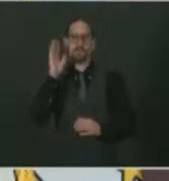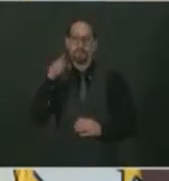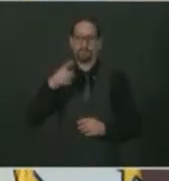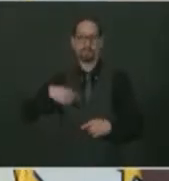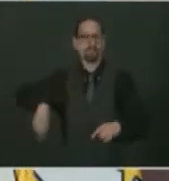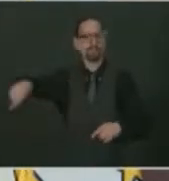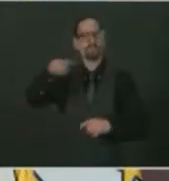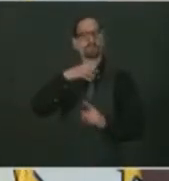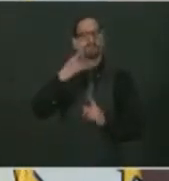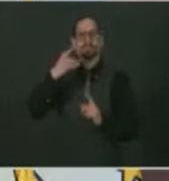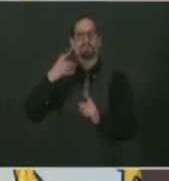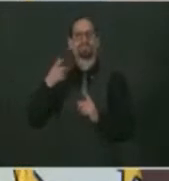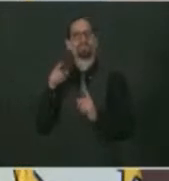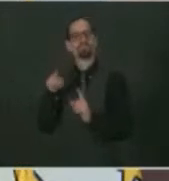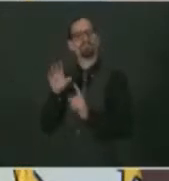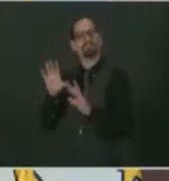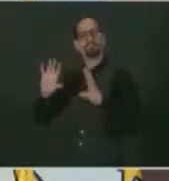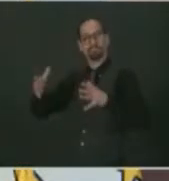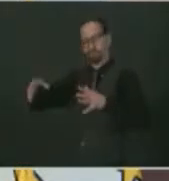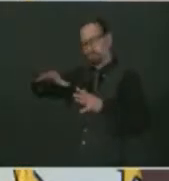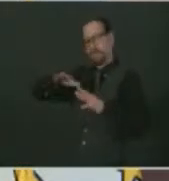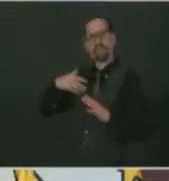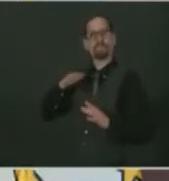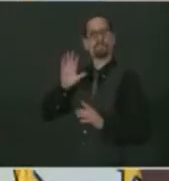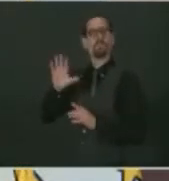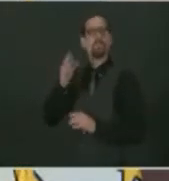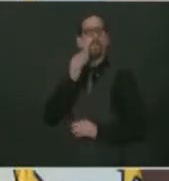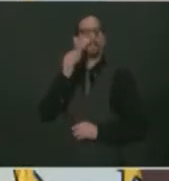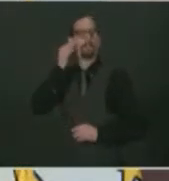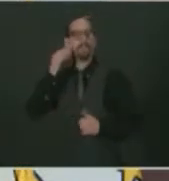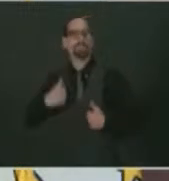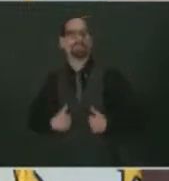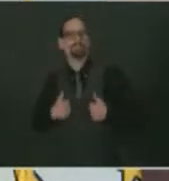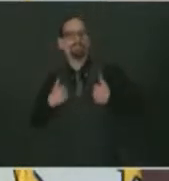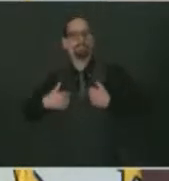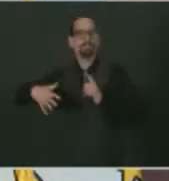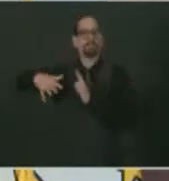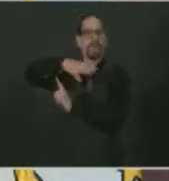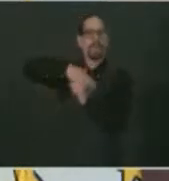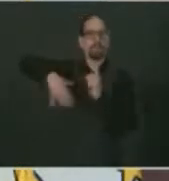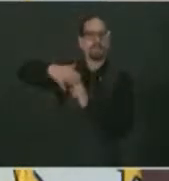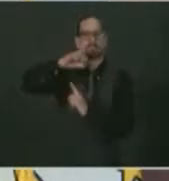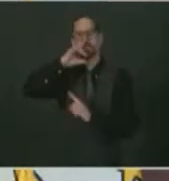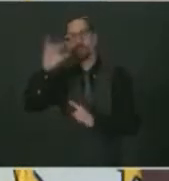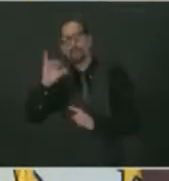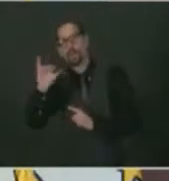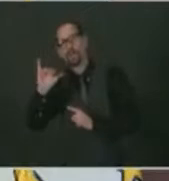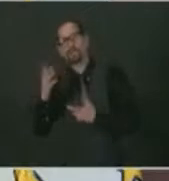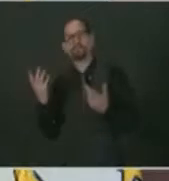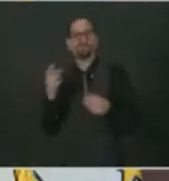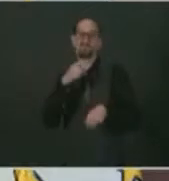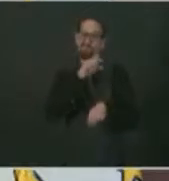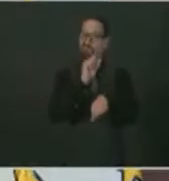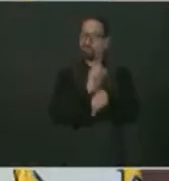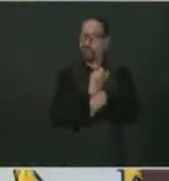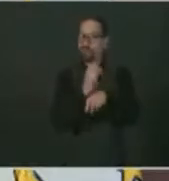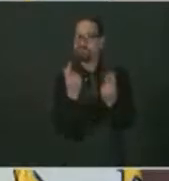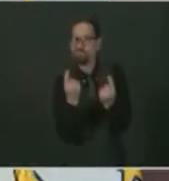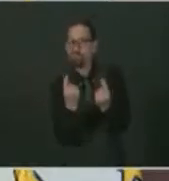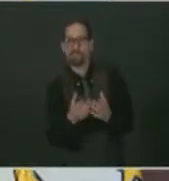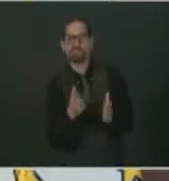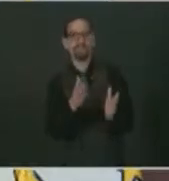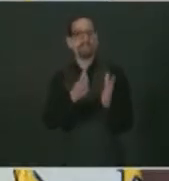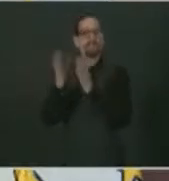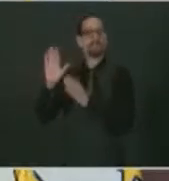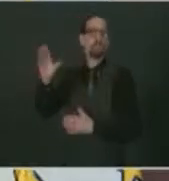the determinants of health, the employment, the access, all of the dynamics that we know contribute to